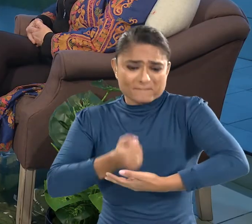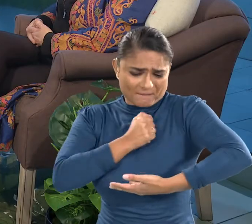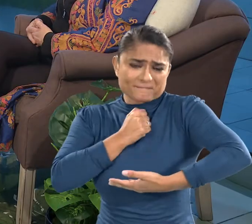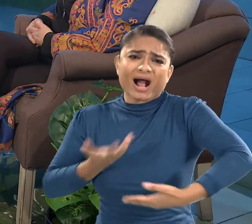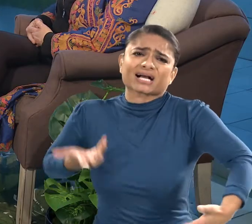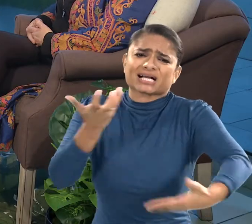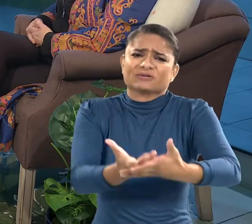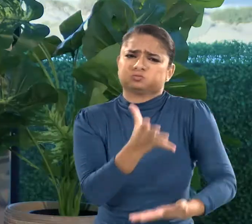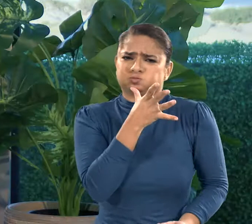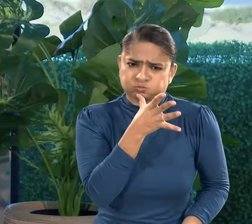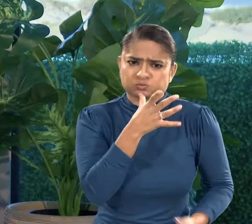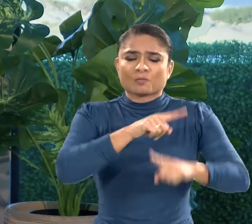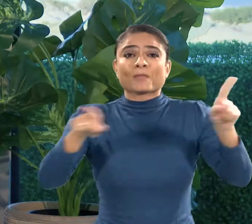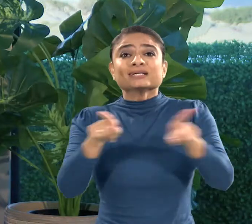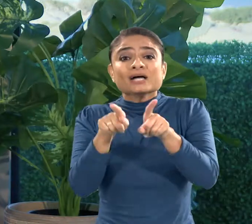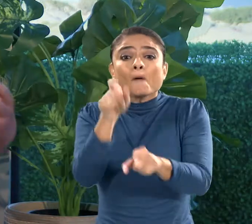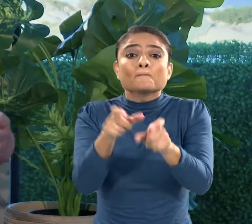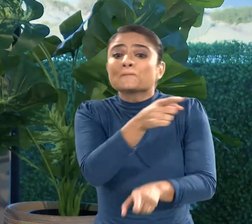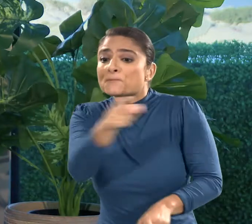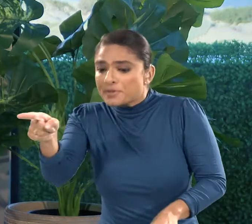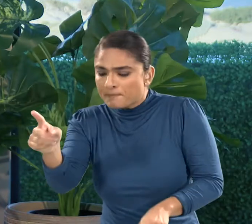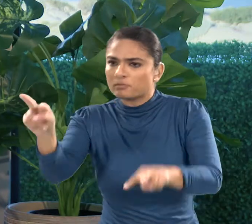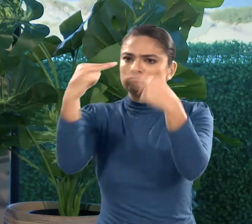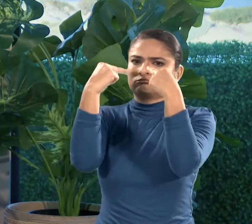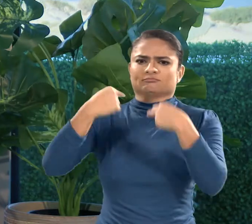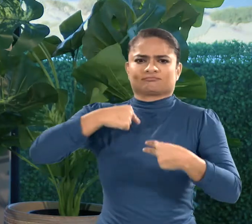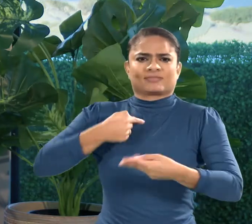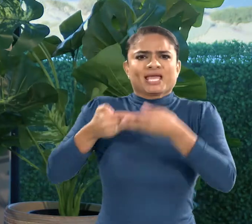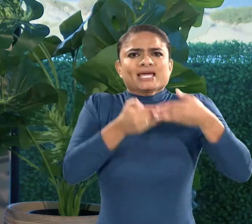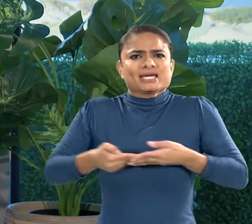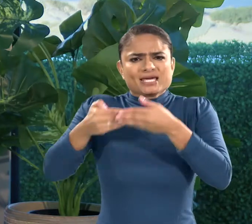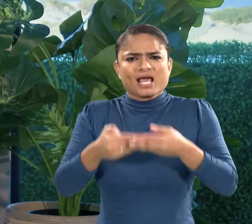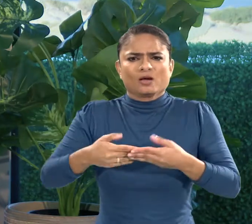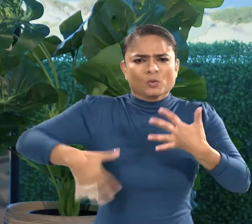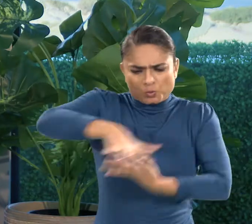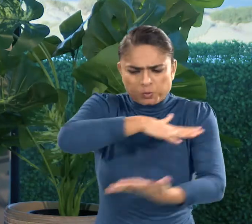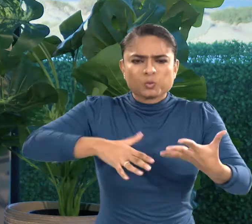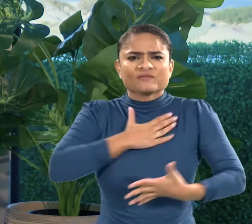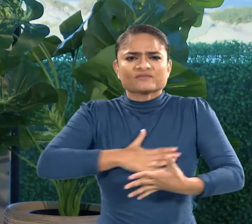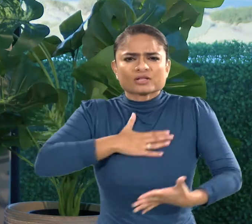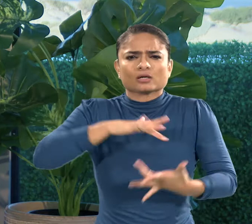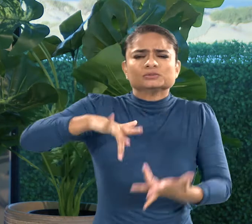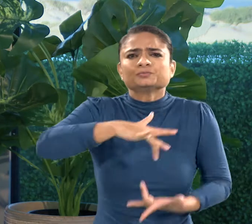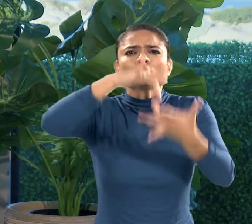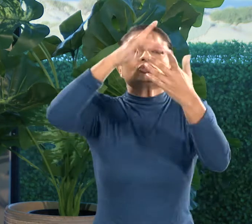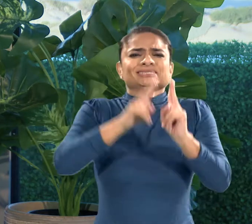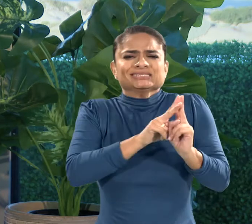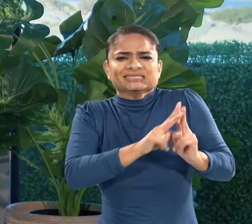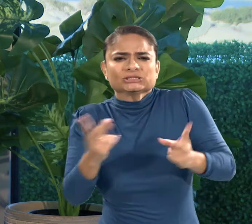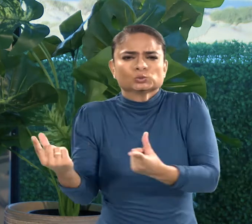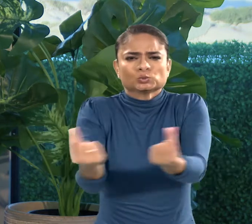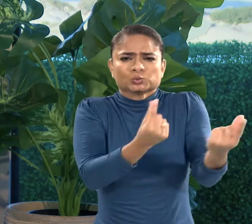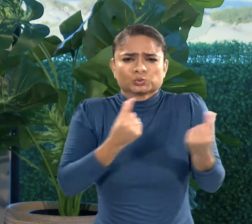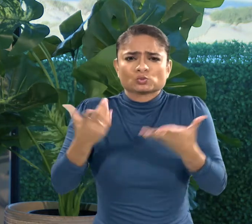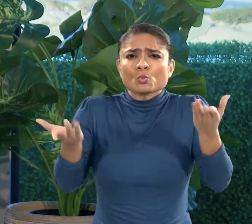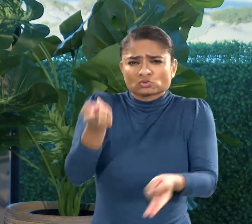give to your child and to other people that's around you as well, from that place of, you know, filling yourself